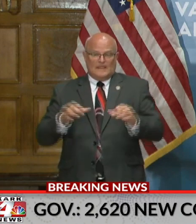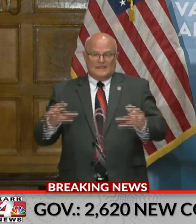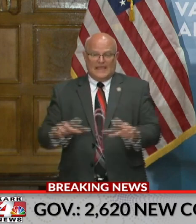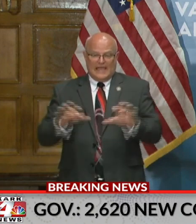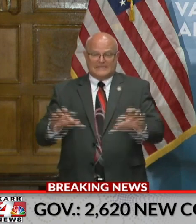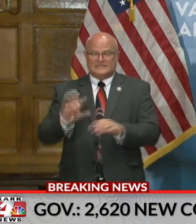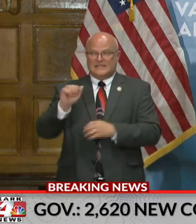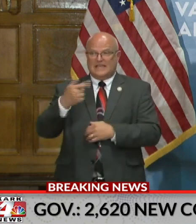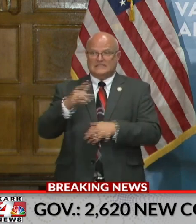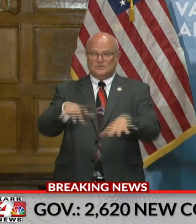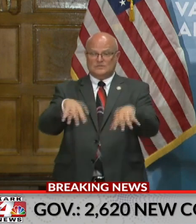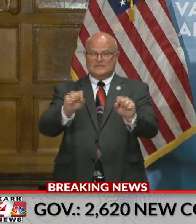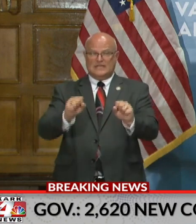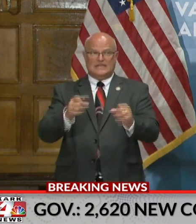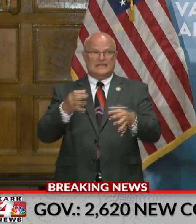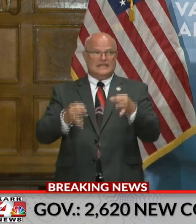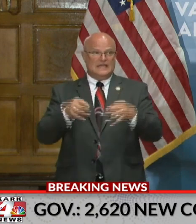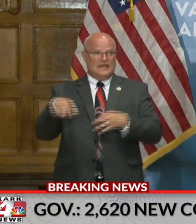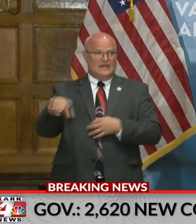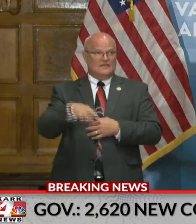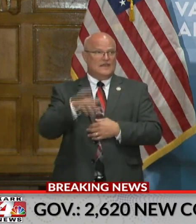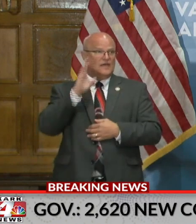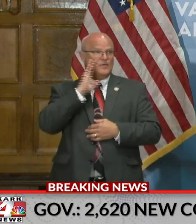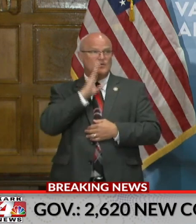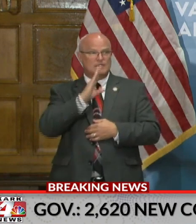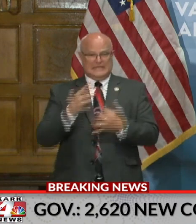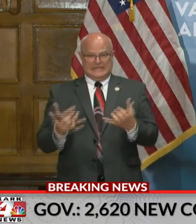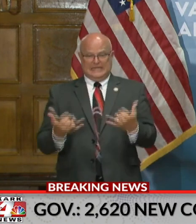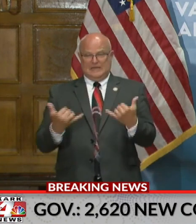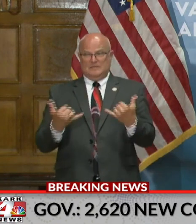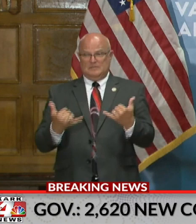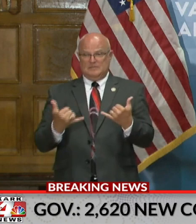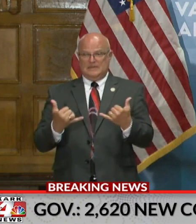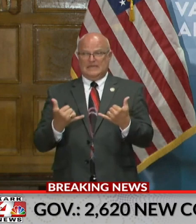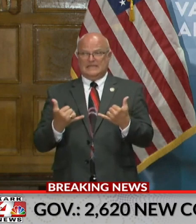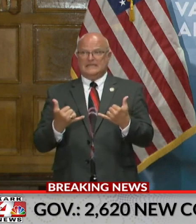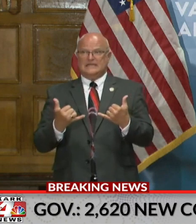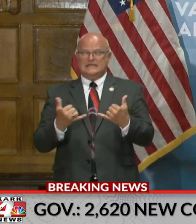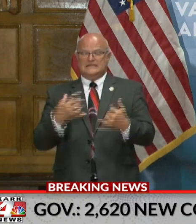the Attorney General will take as to whether there will be an immediate